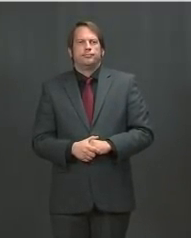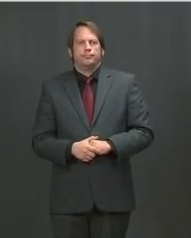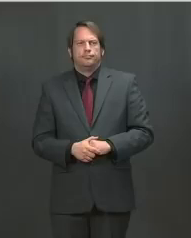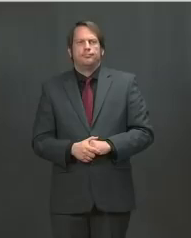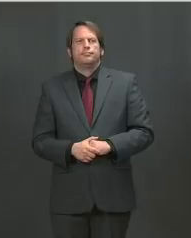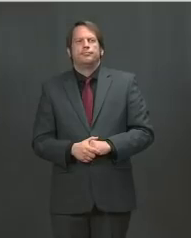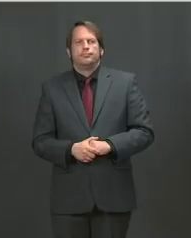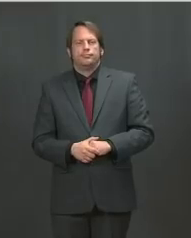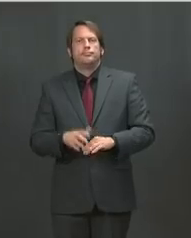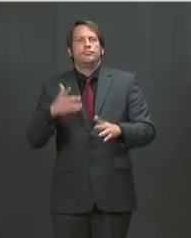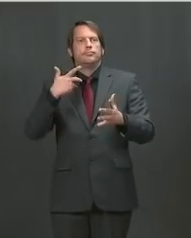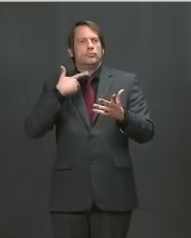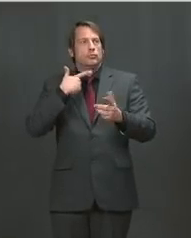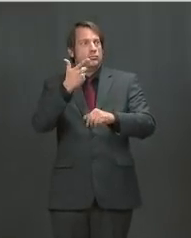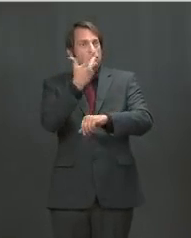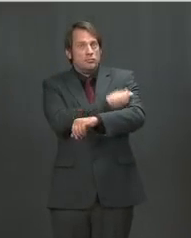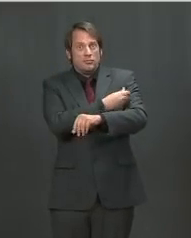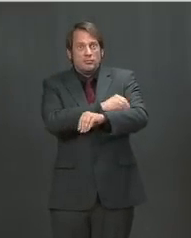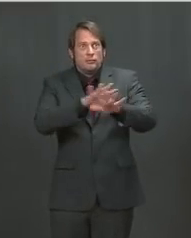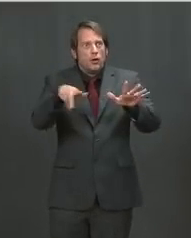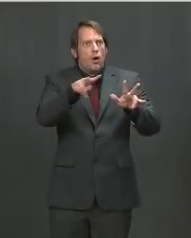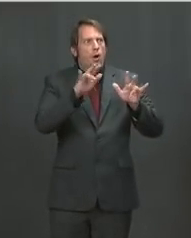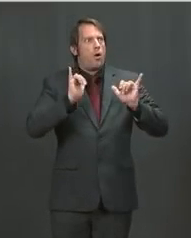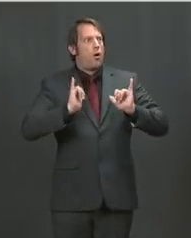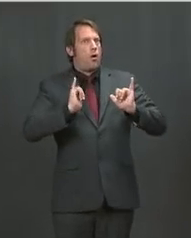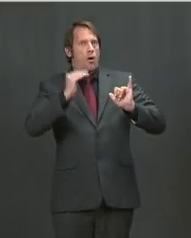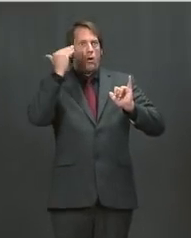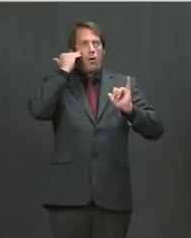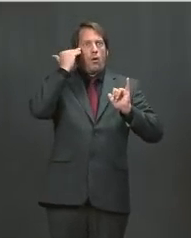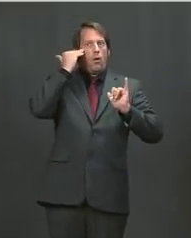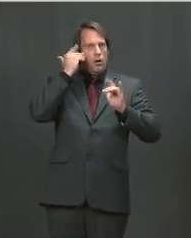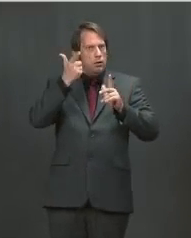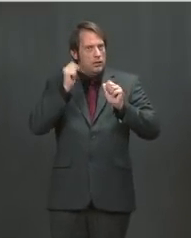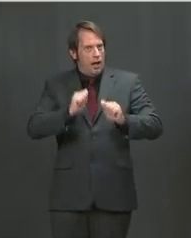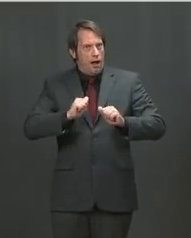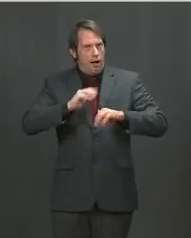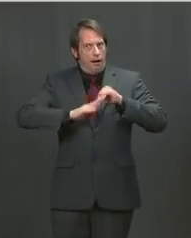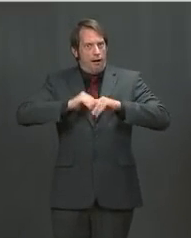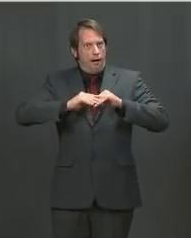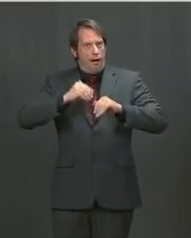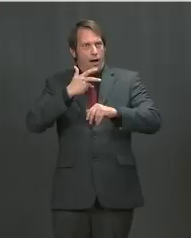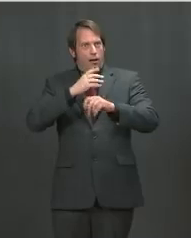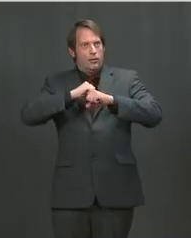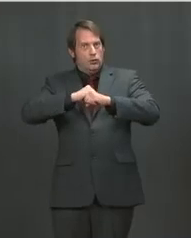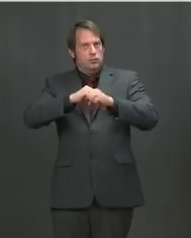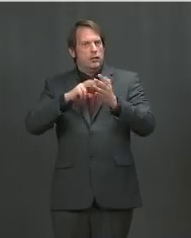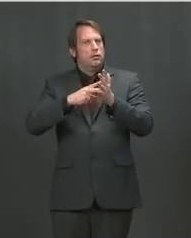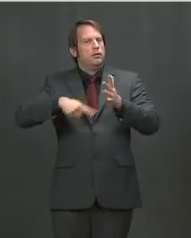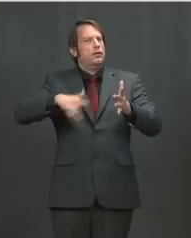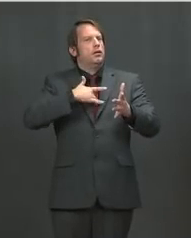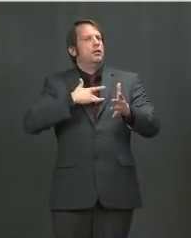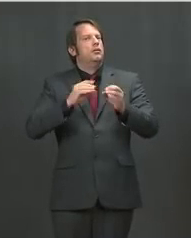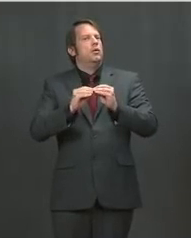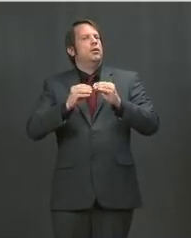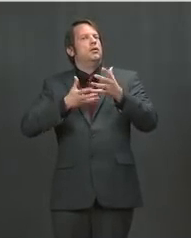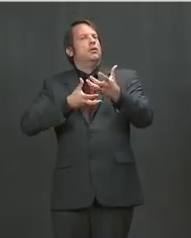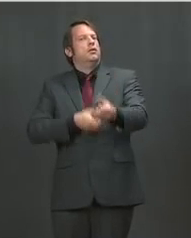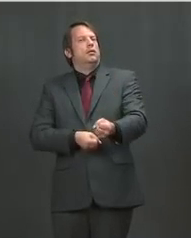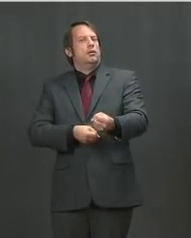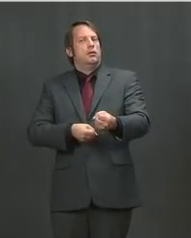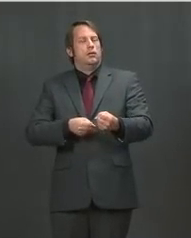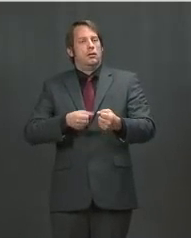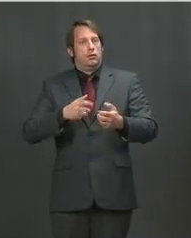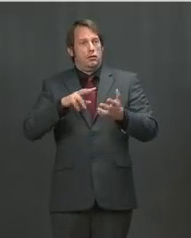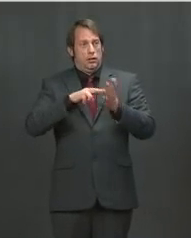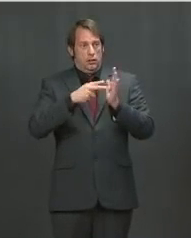what's called the correlate of immunity. In other words, what are the things that protect you against reinfection, both from